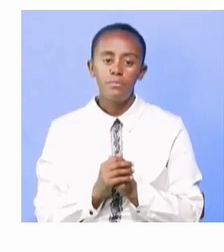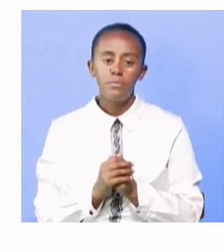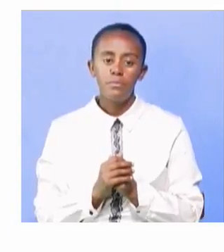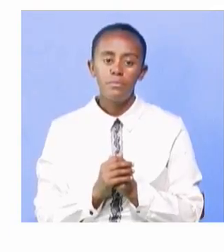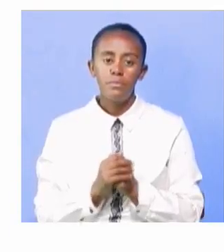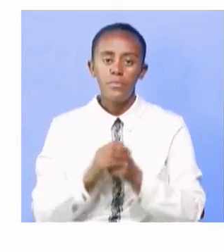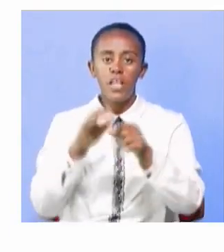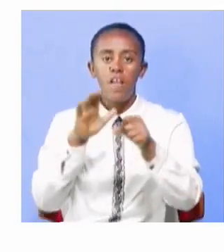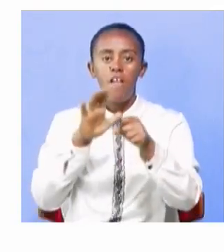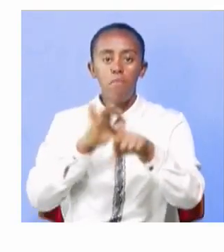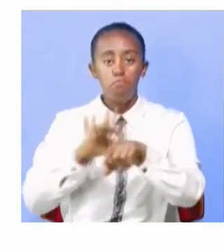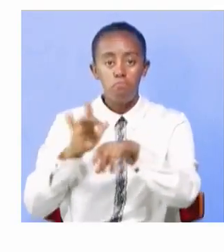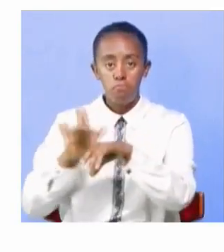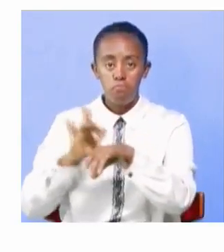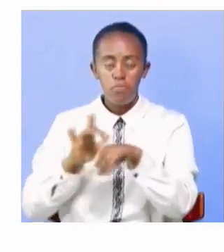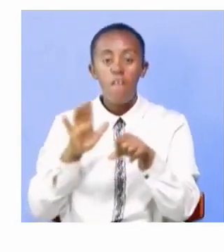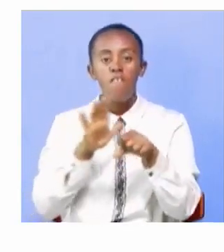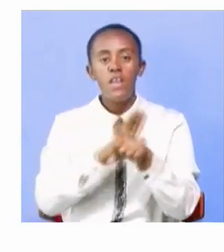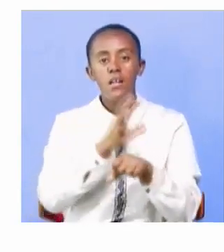Fill in